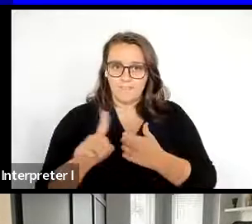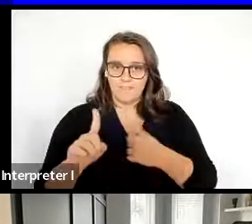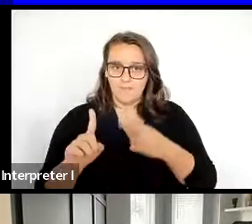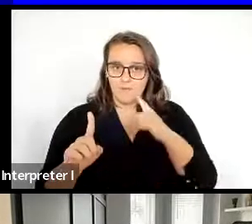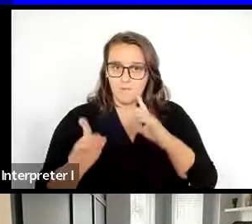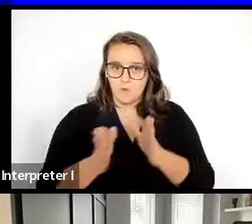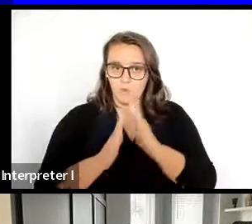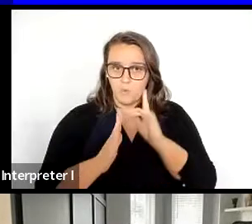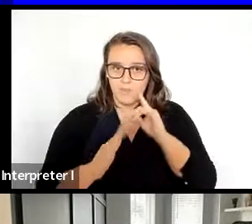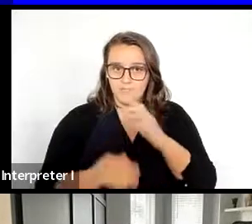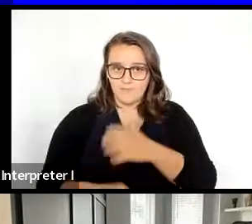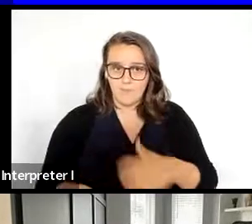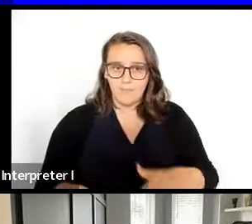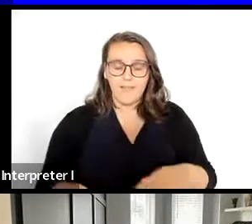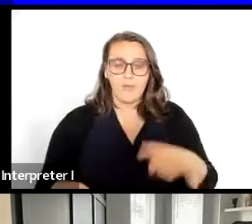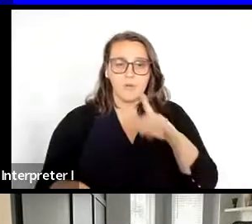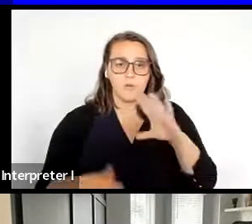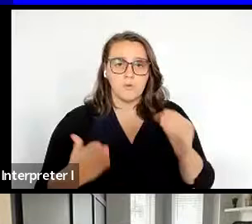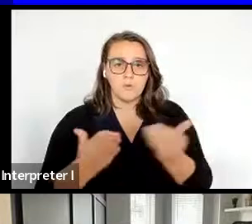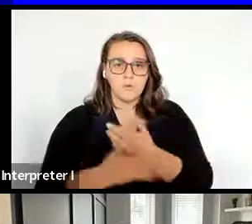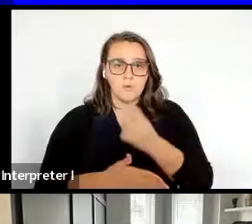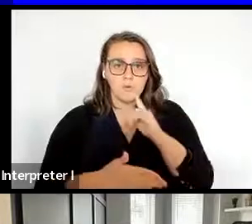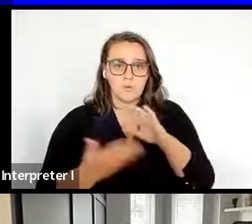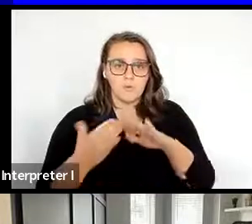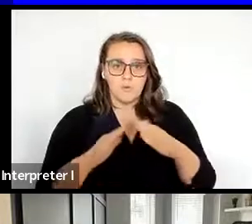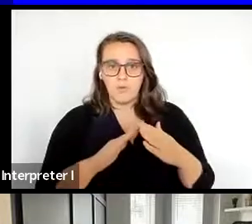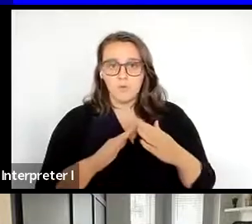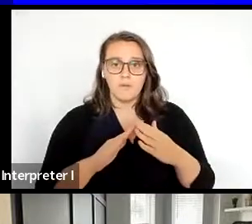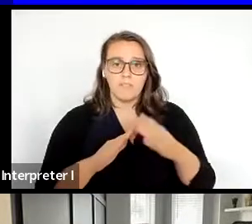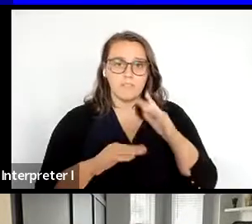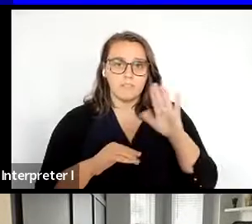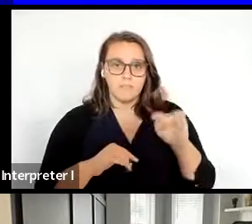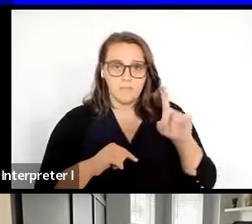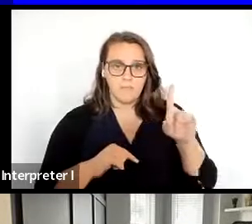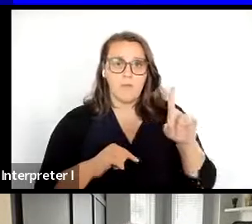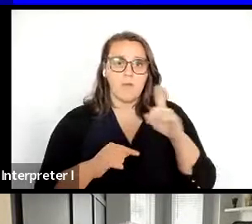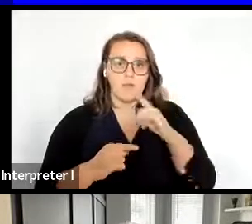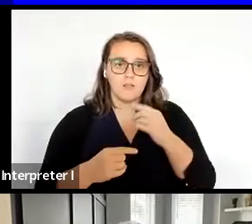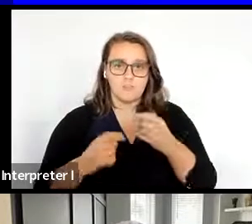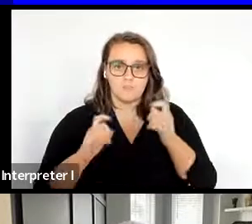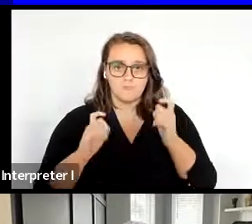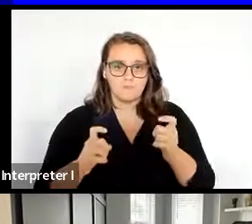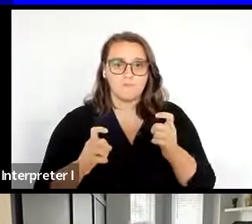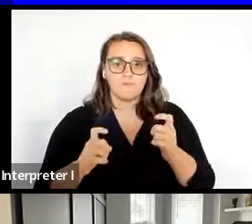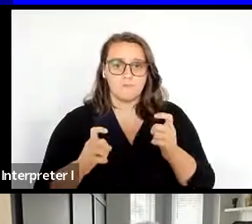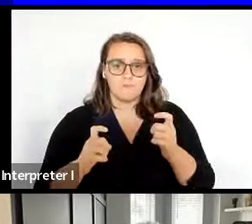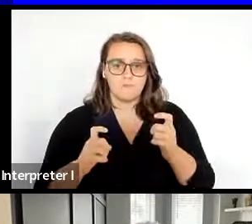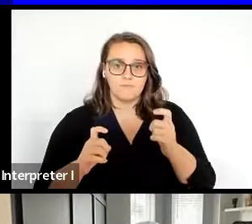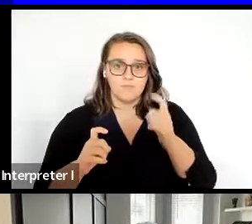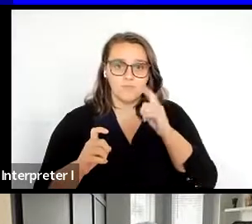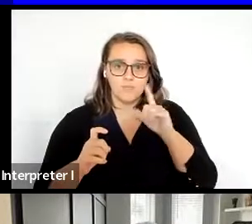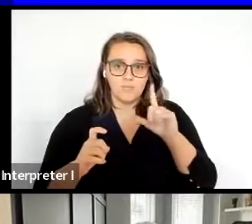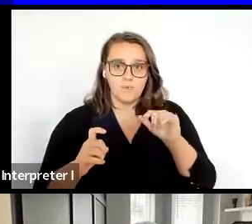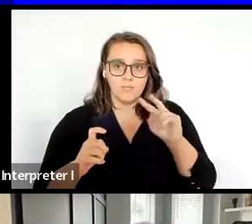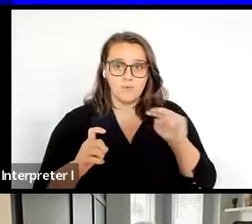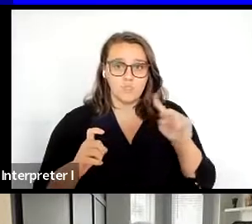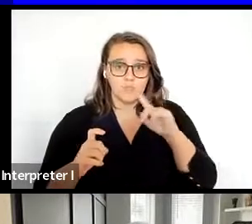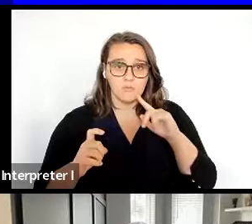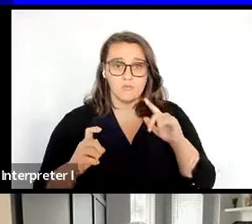is New Communities Initiative Bond Issuance Emergency Declaration Resolution 2022. Councilmember McDuffie.